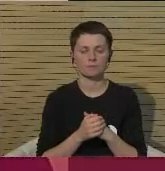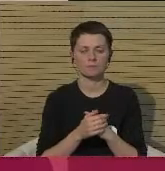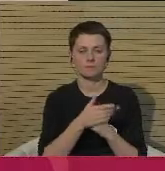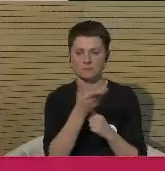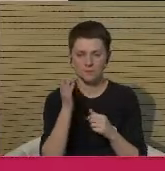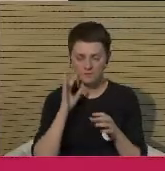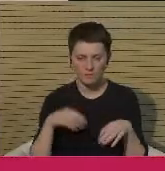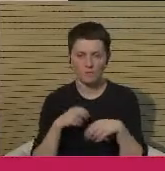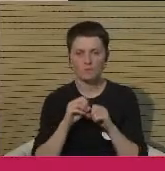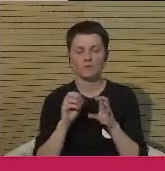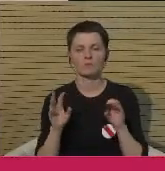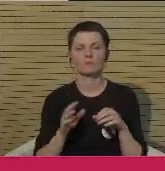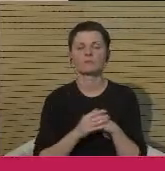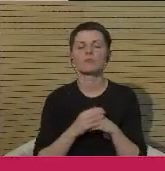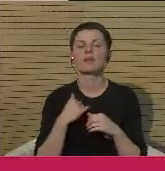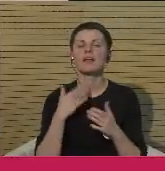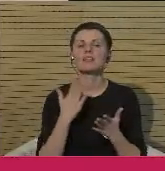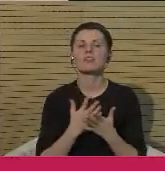the studio.